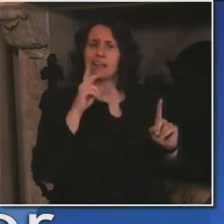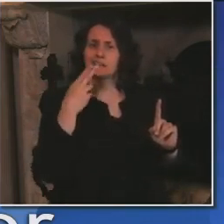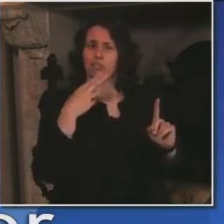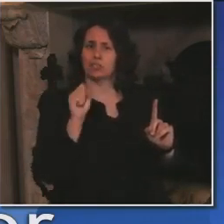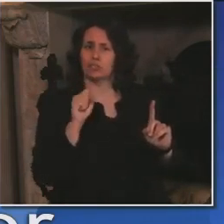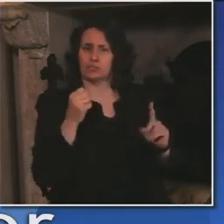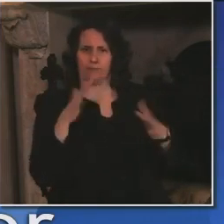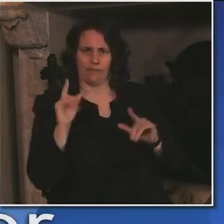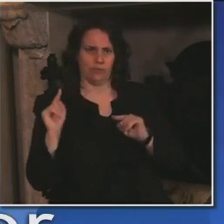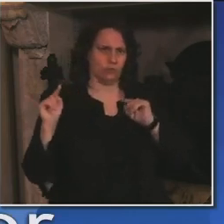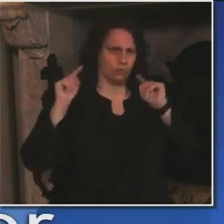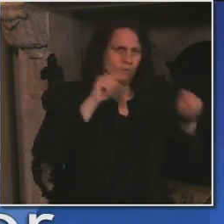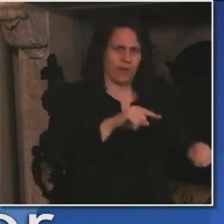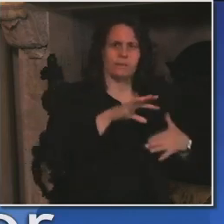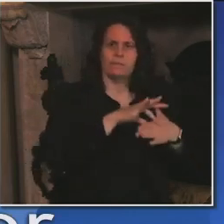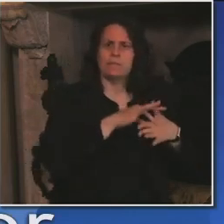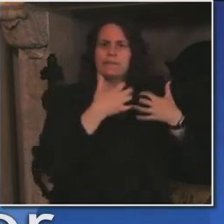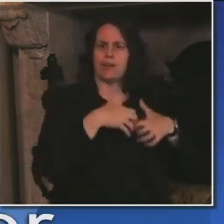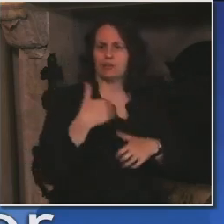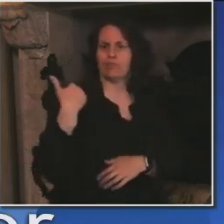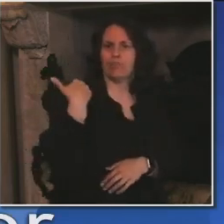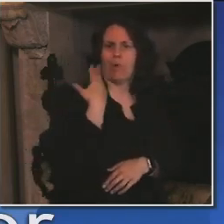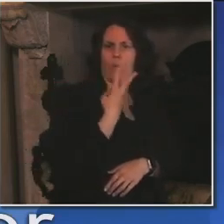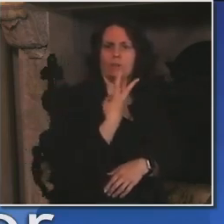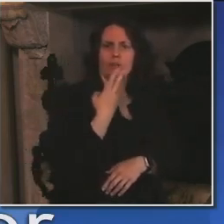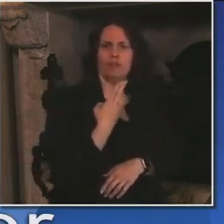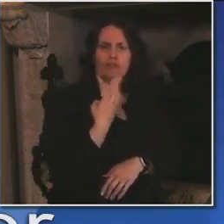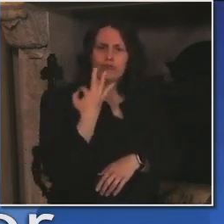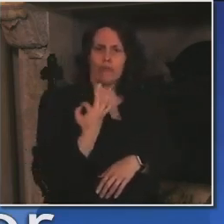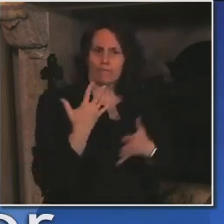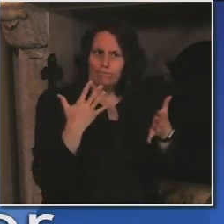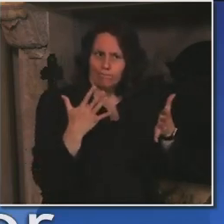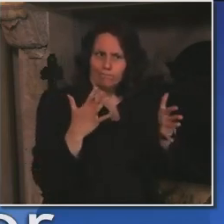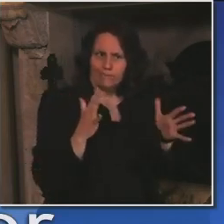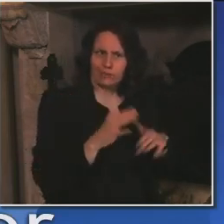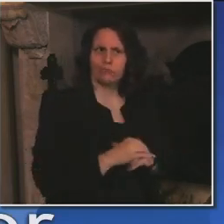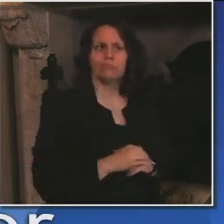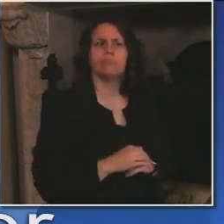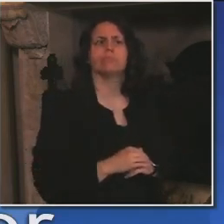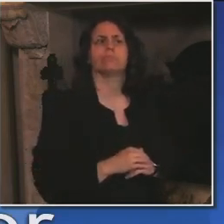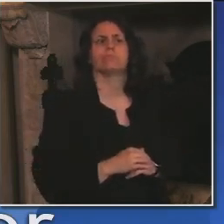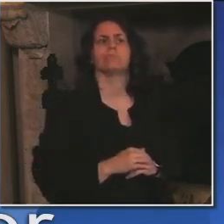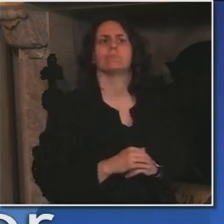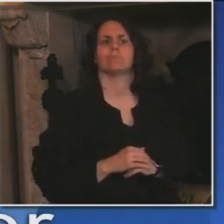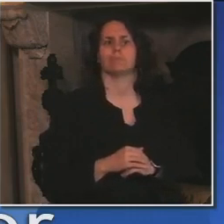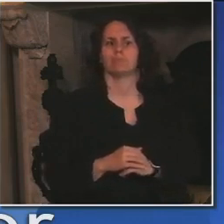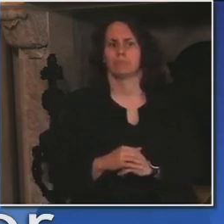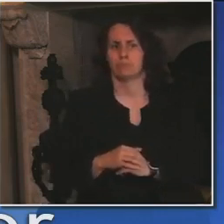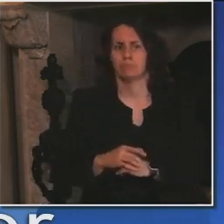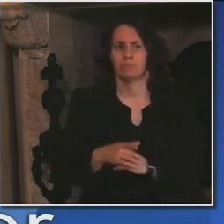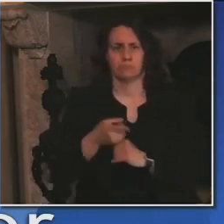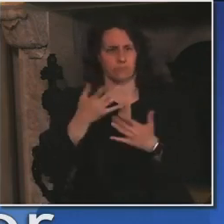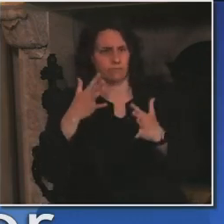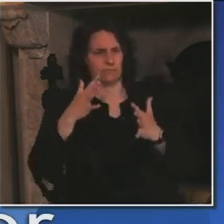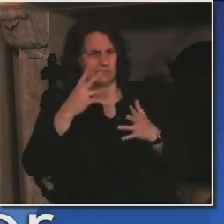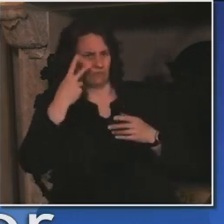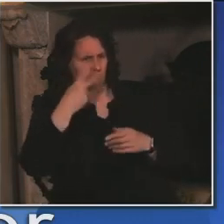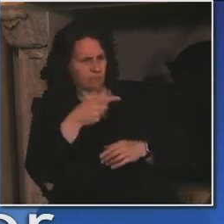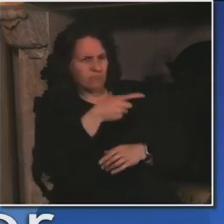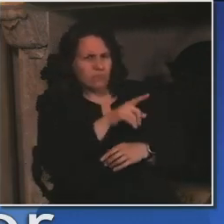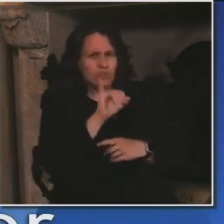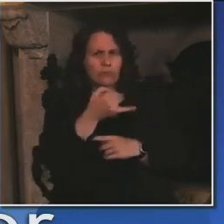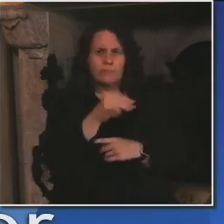and Friday of last week, and specifically said that JBS was working with the DHS. I'm wondering who went on the